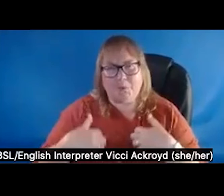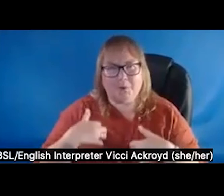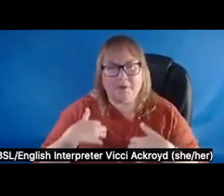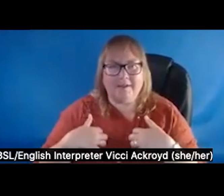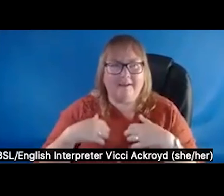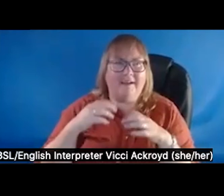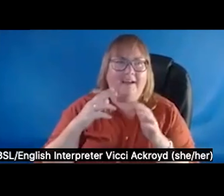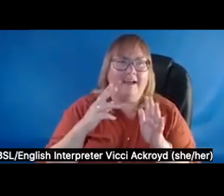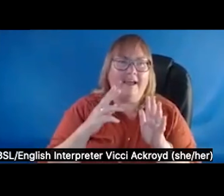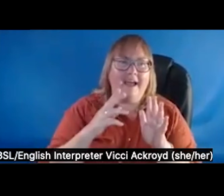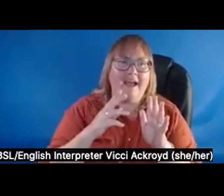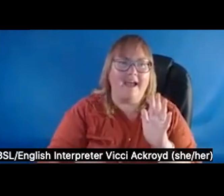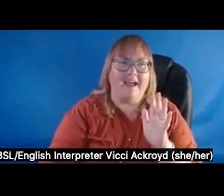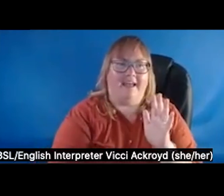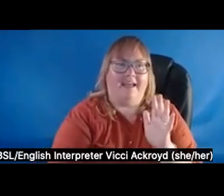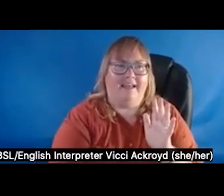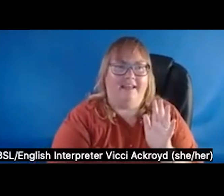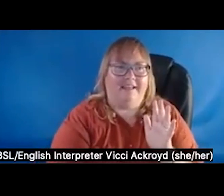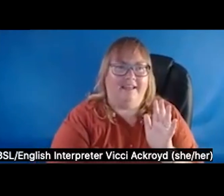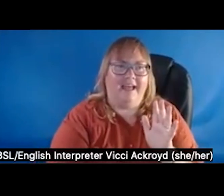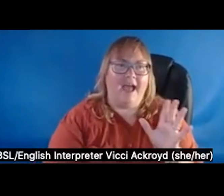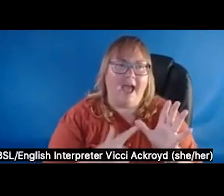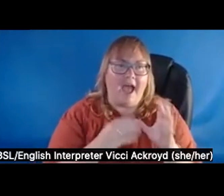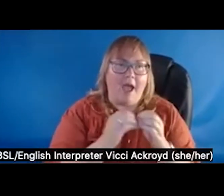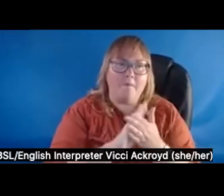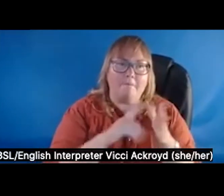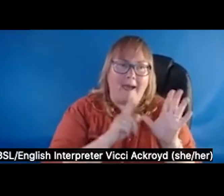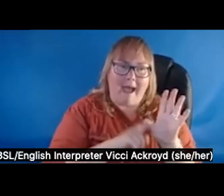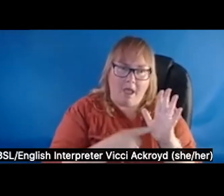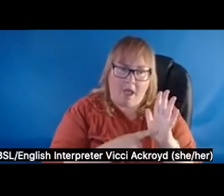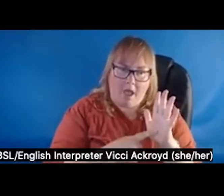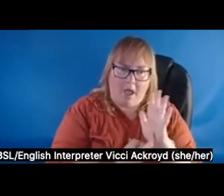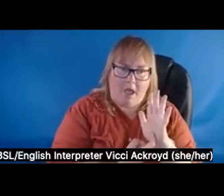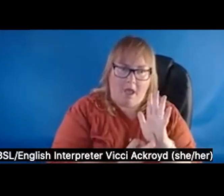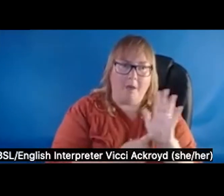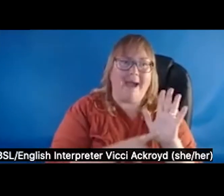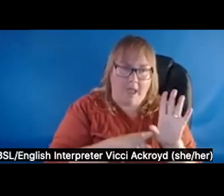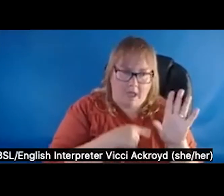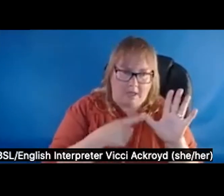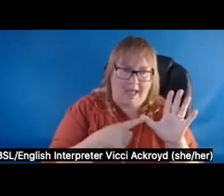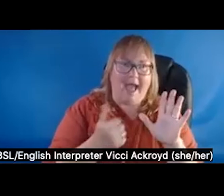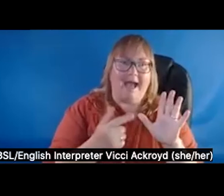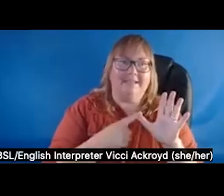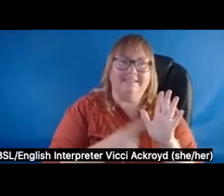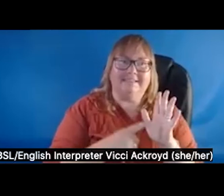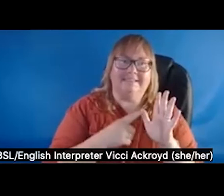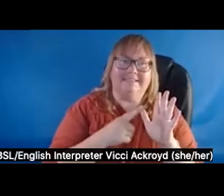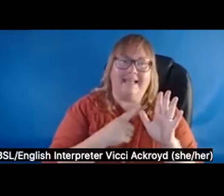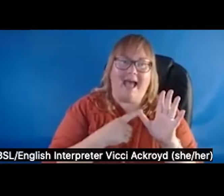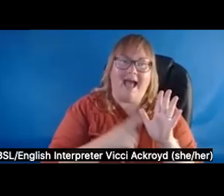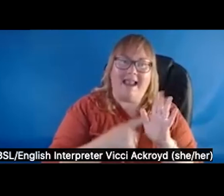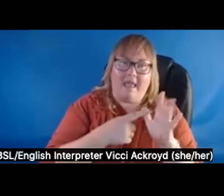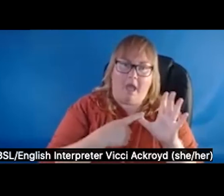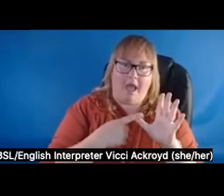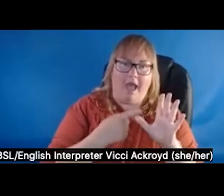Abhaya Rajani Aaliah Qureshi and Shivani Patel to speak with us tonight.